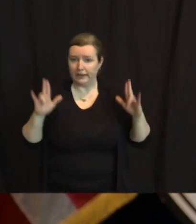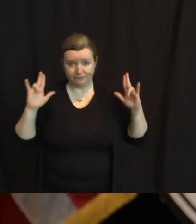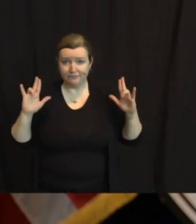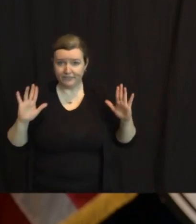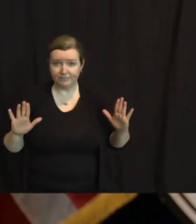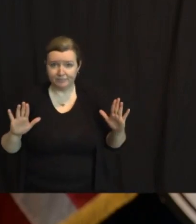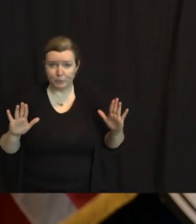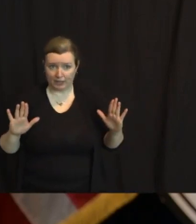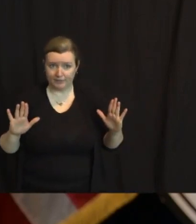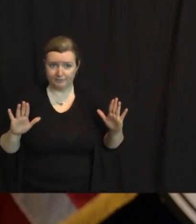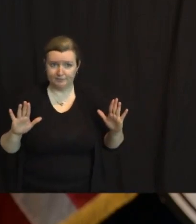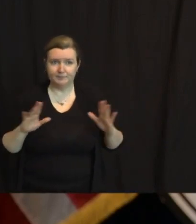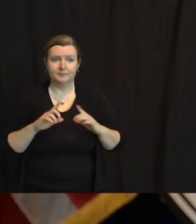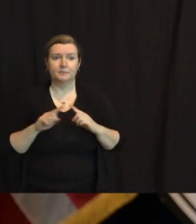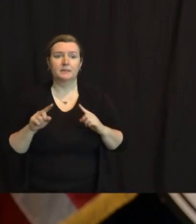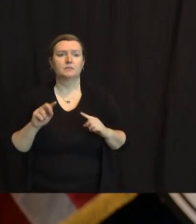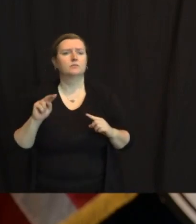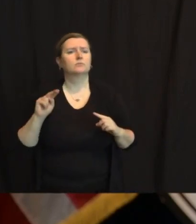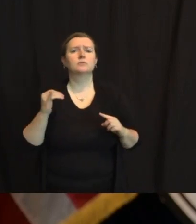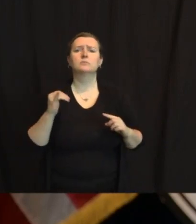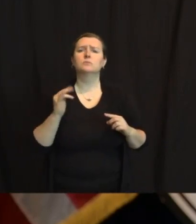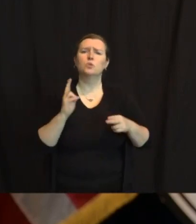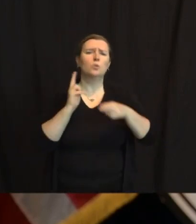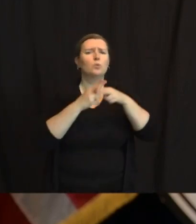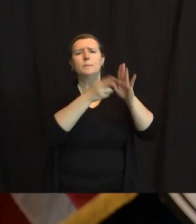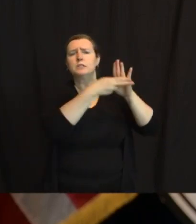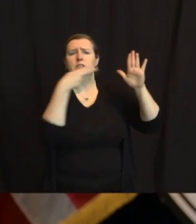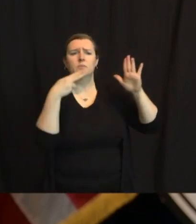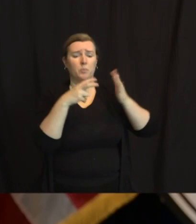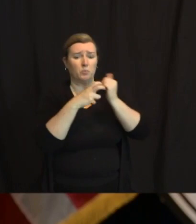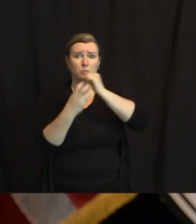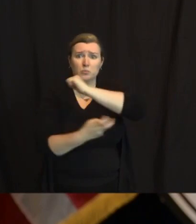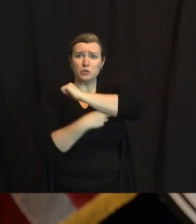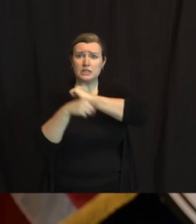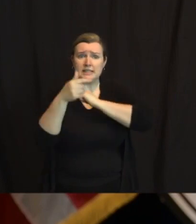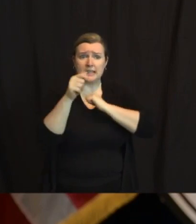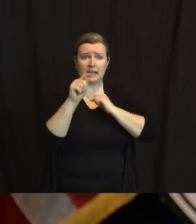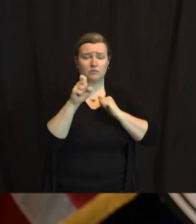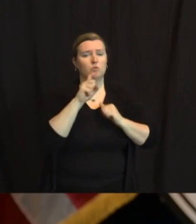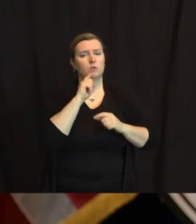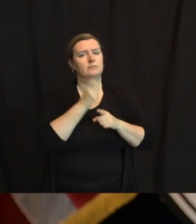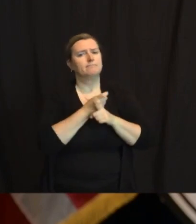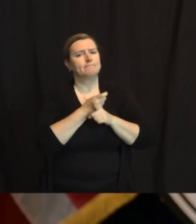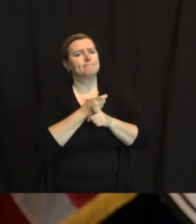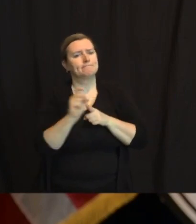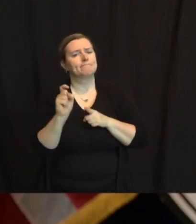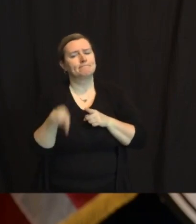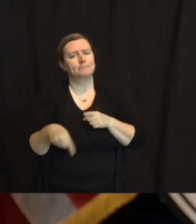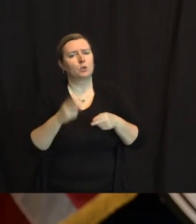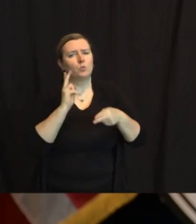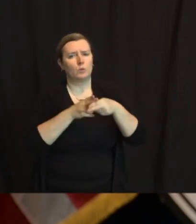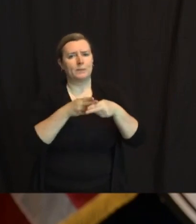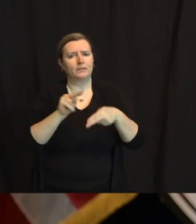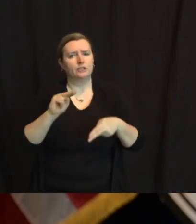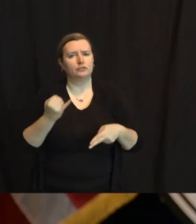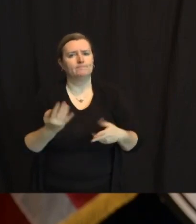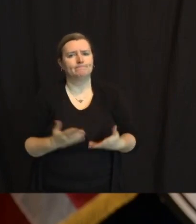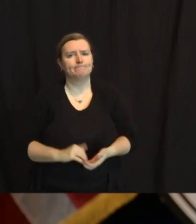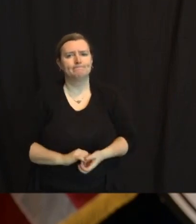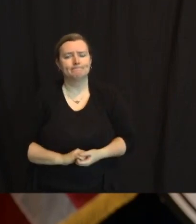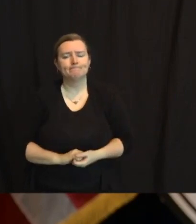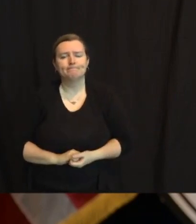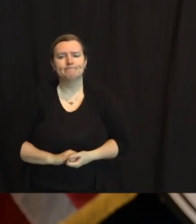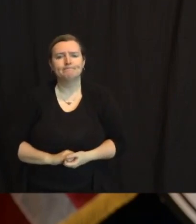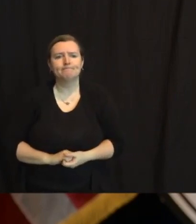the reputation of our state, in the trust that our people have in the way our state works. And, you could